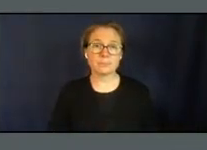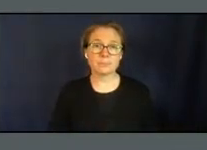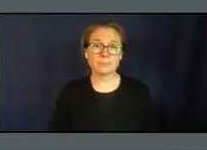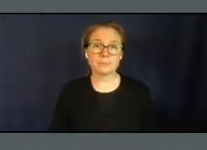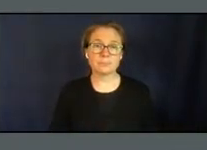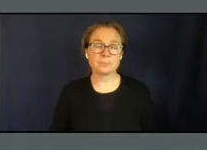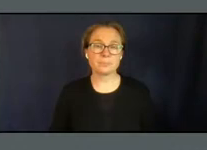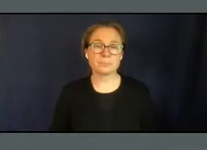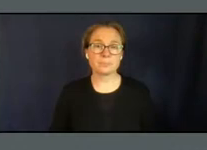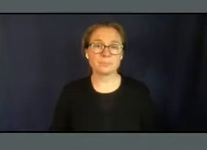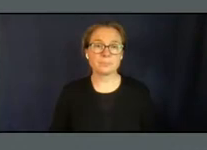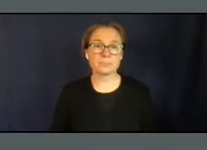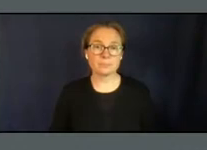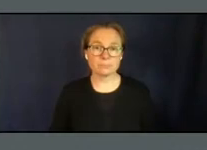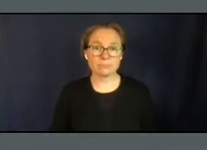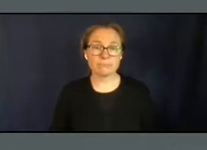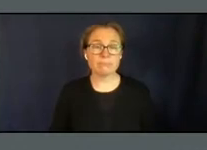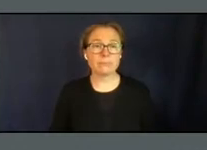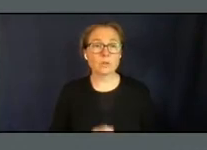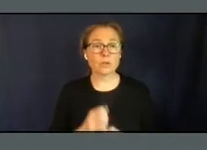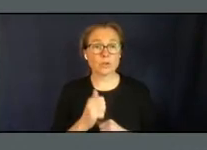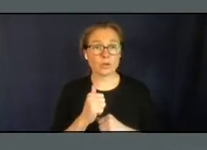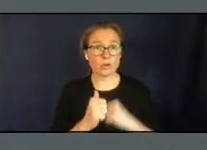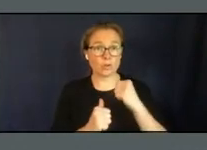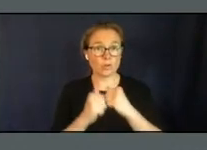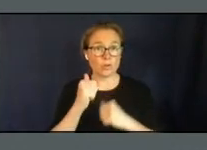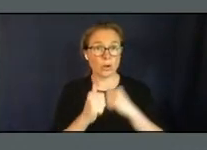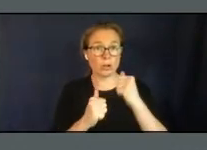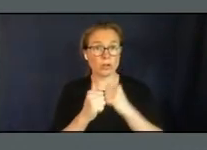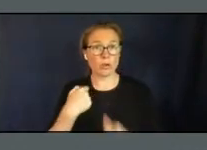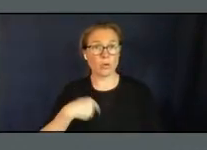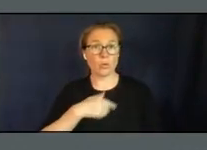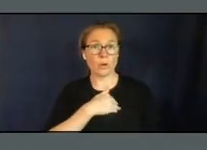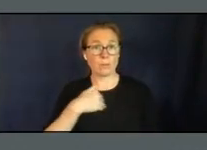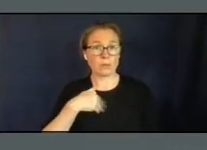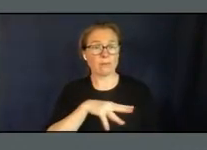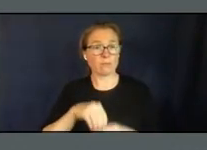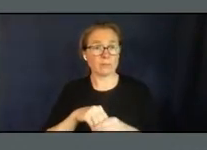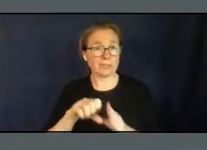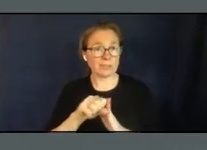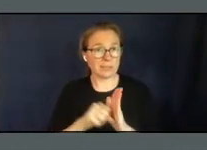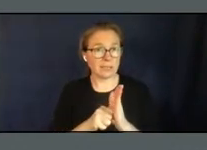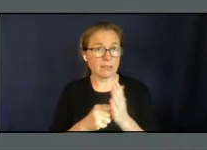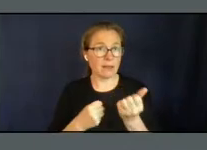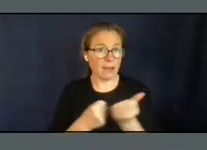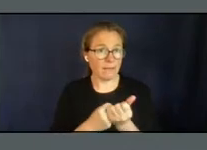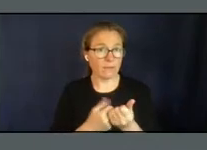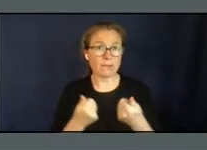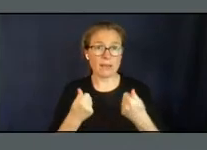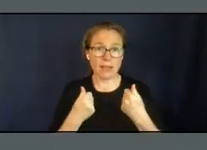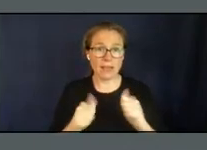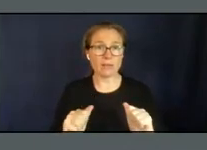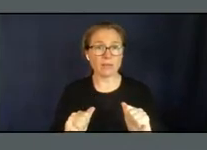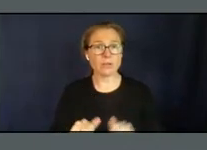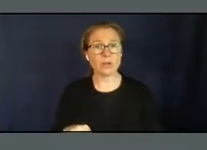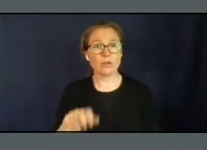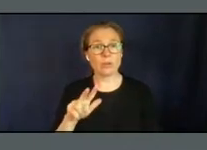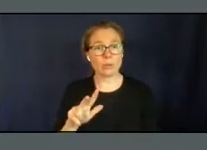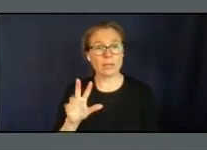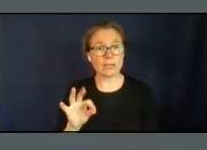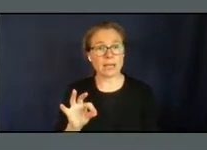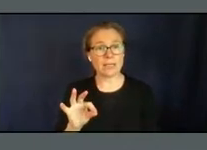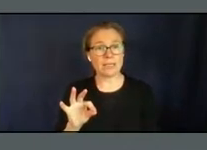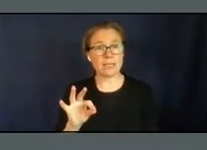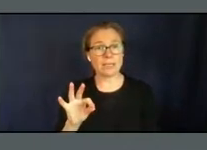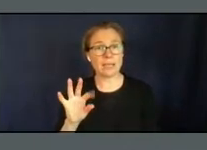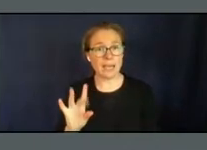At the structural level, OHSU members have participated in state advocacy efforts in support of Bill 398, which makes the display of a noose a